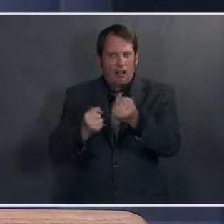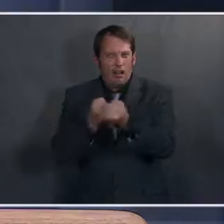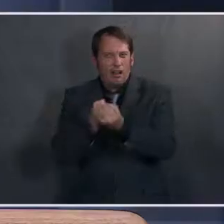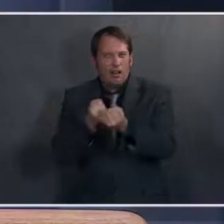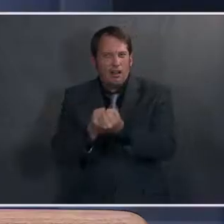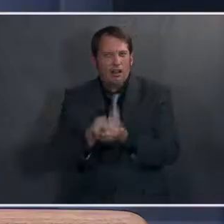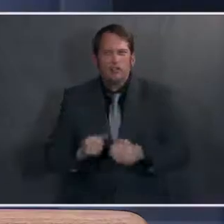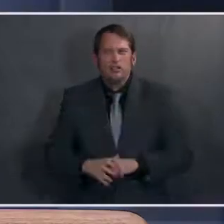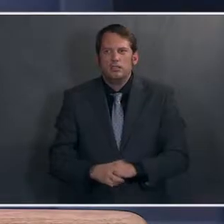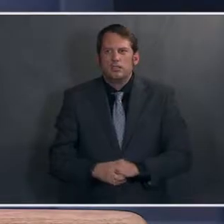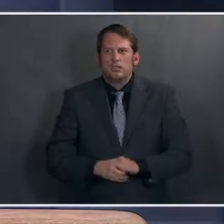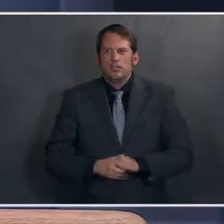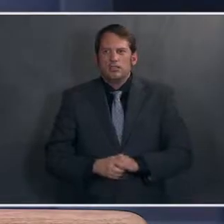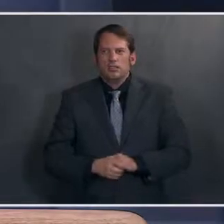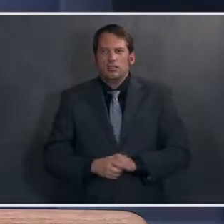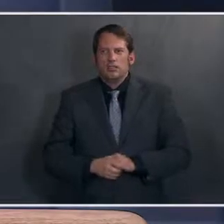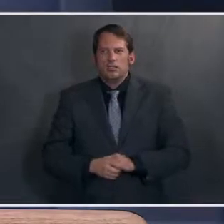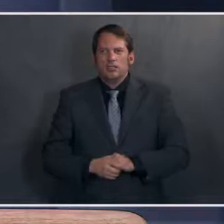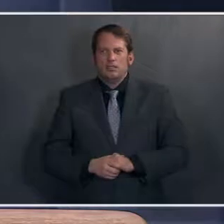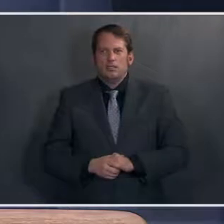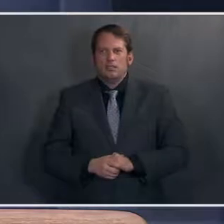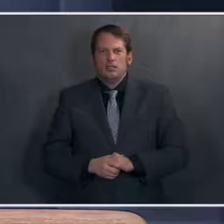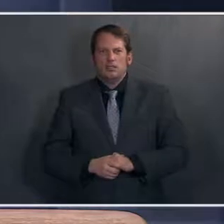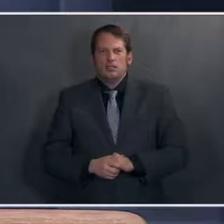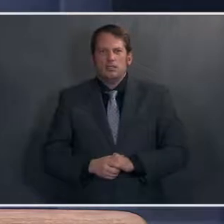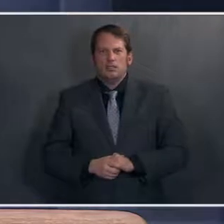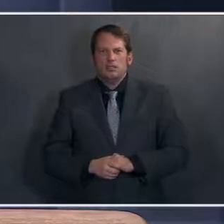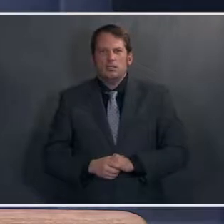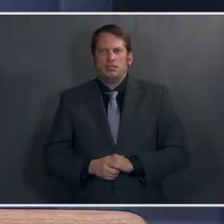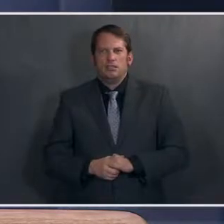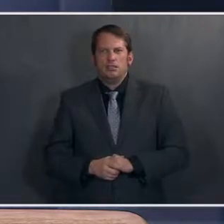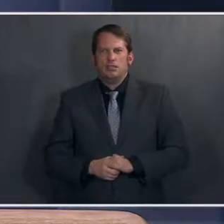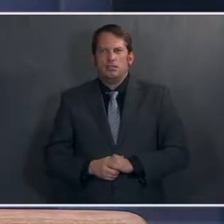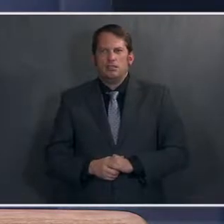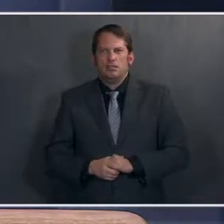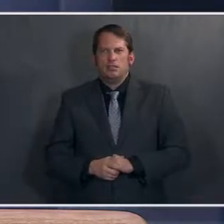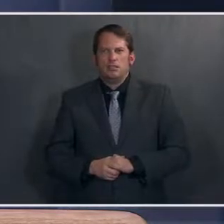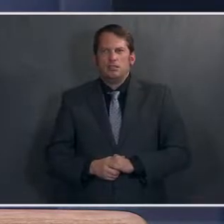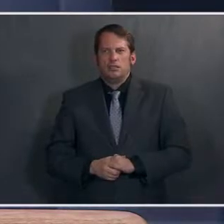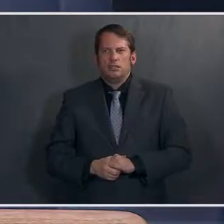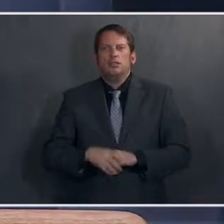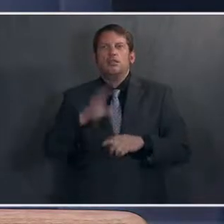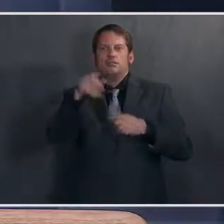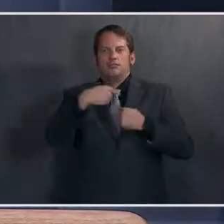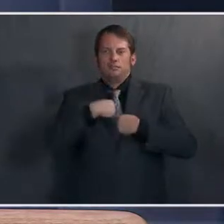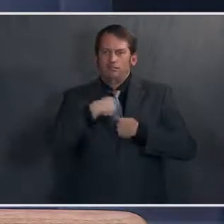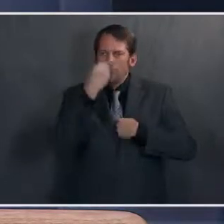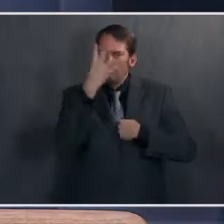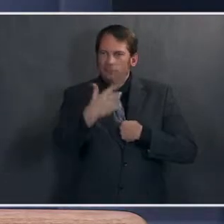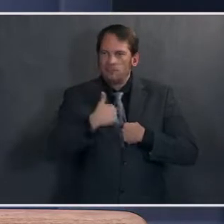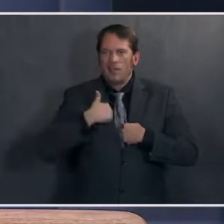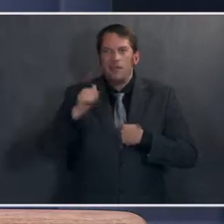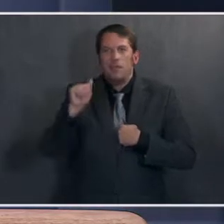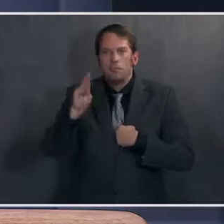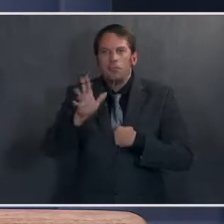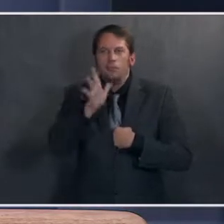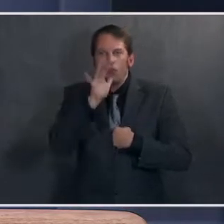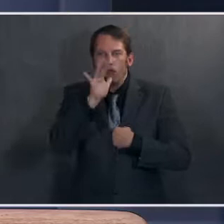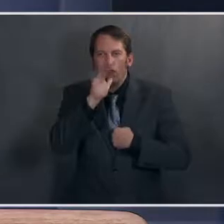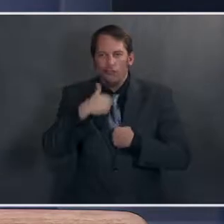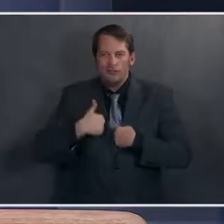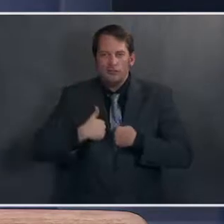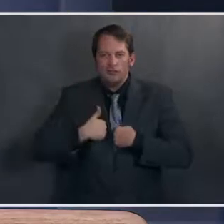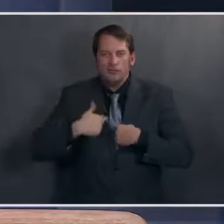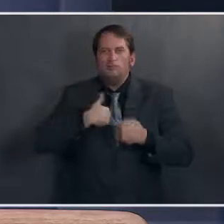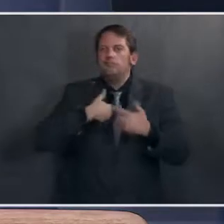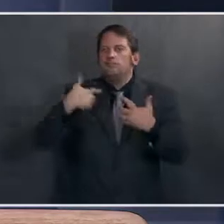Well, as a mom myself, I can confirm for you that the conversation I have most frequently with friends on Zoom calls is about